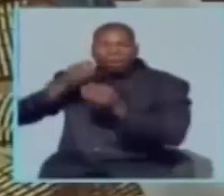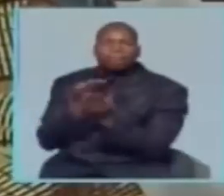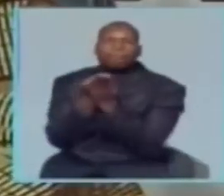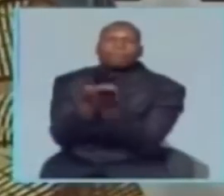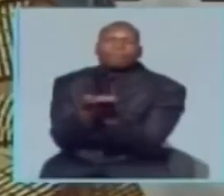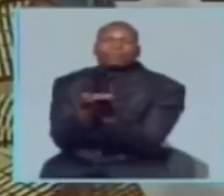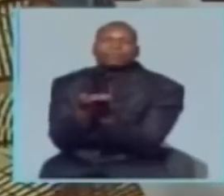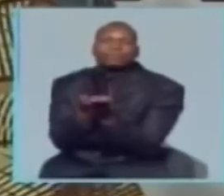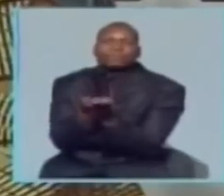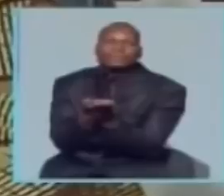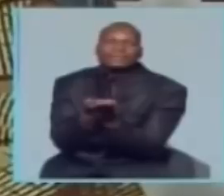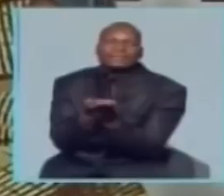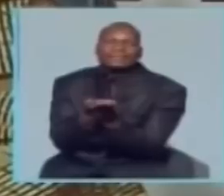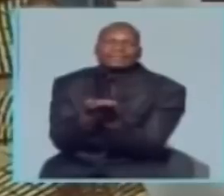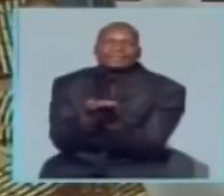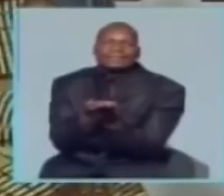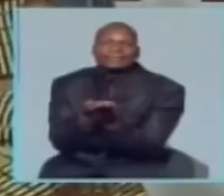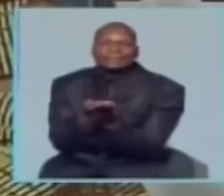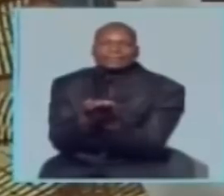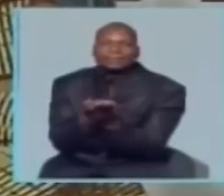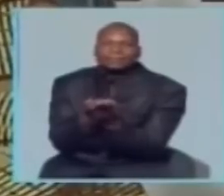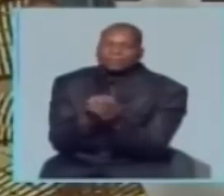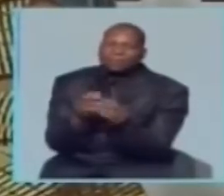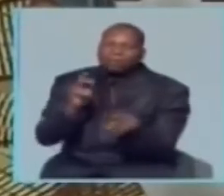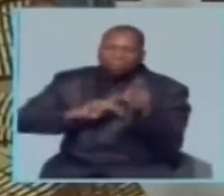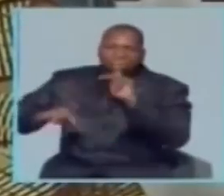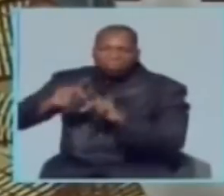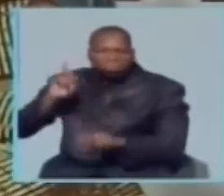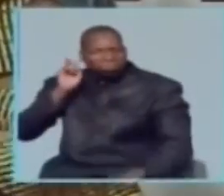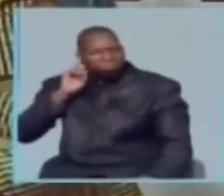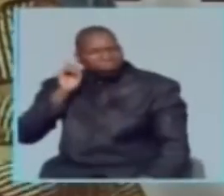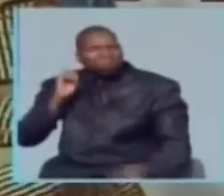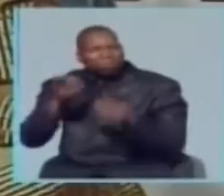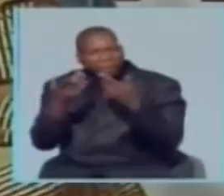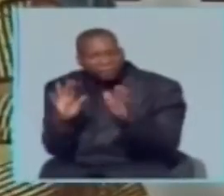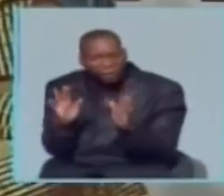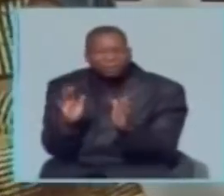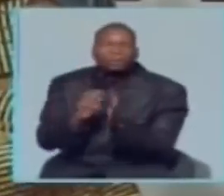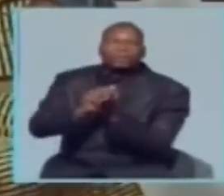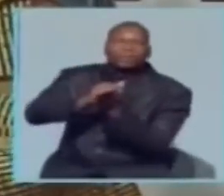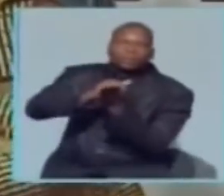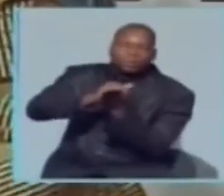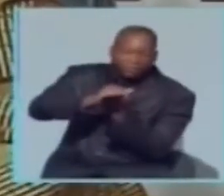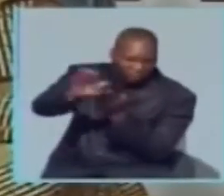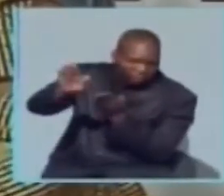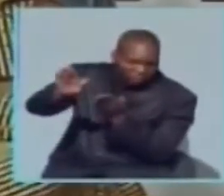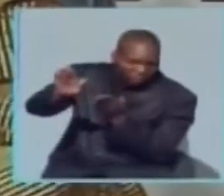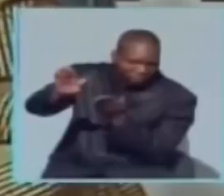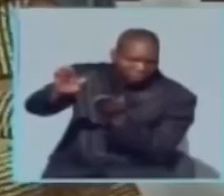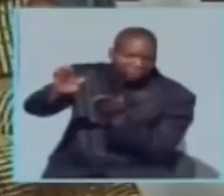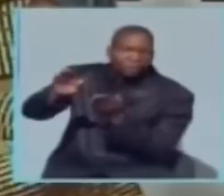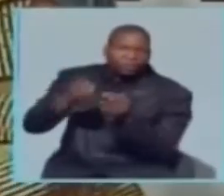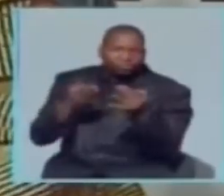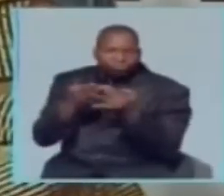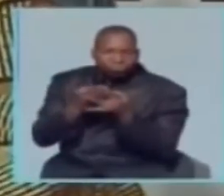And I think these proposals have gone through public hearings. I think they were advertised through the regulator, the